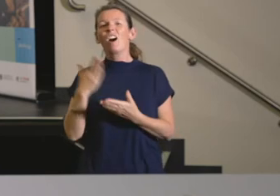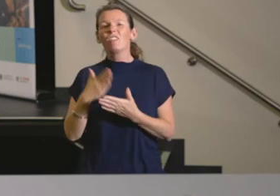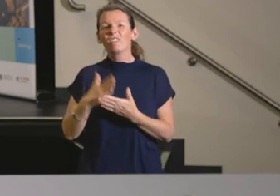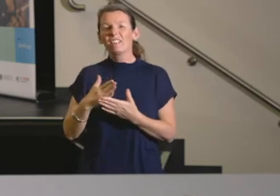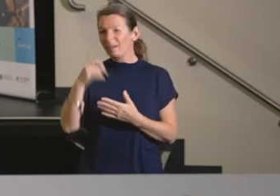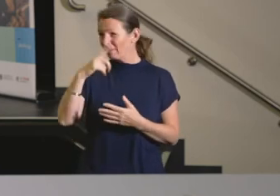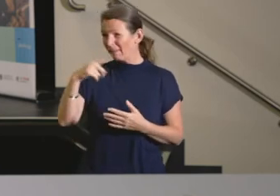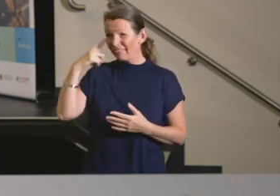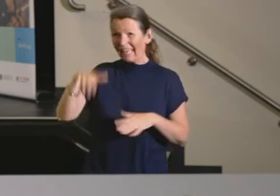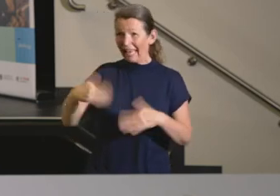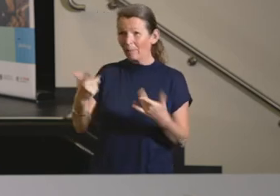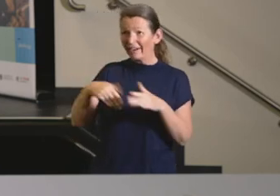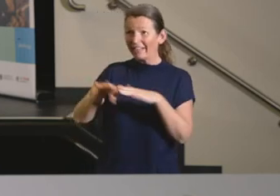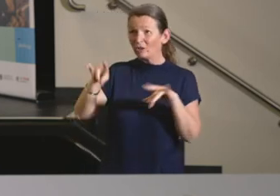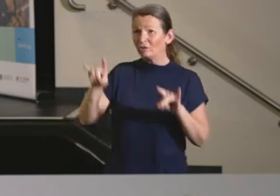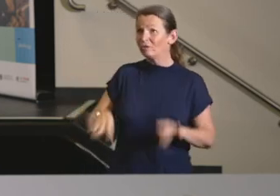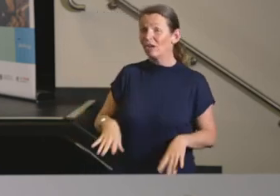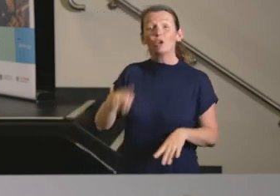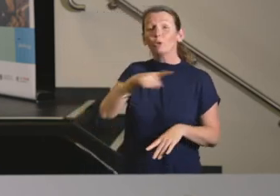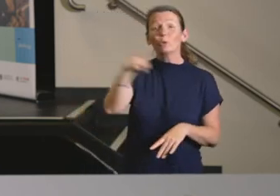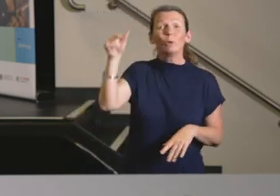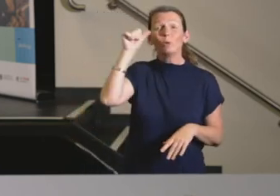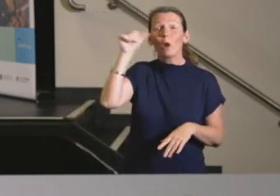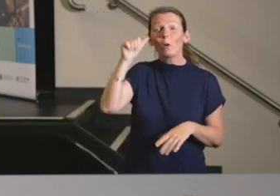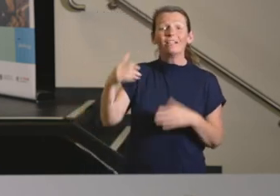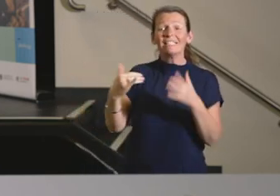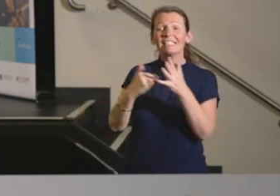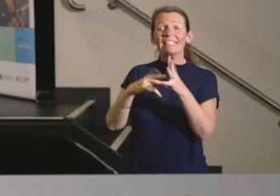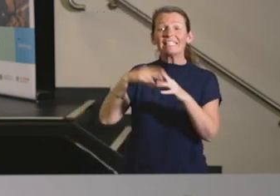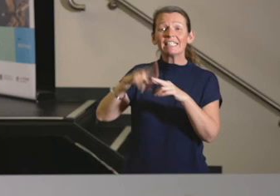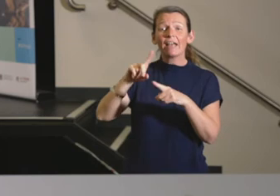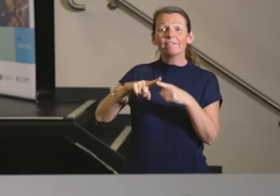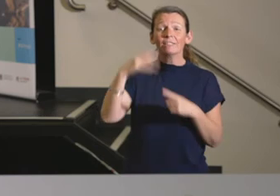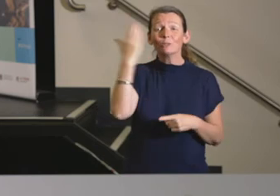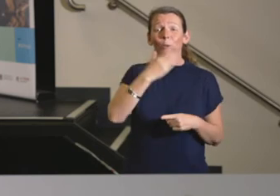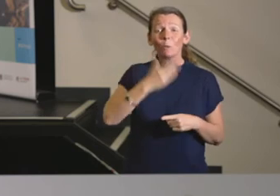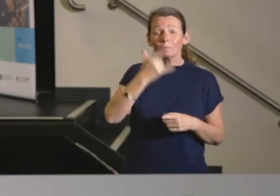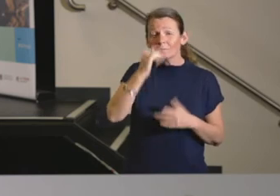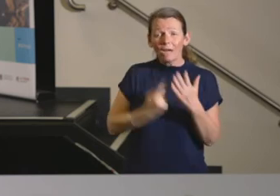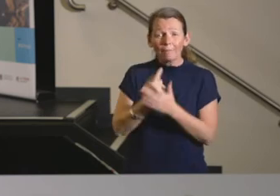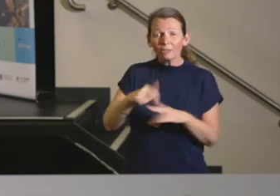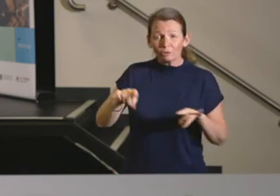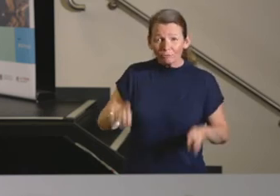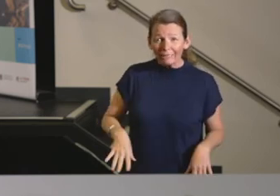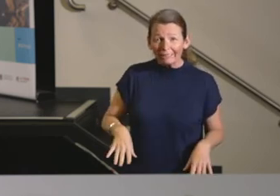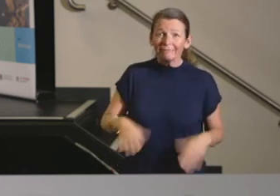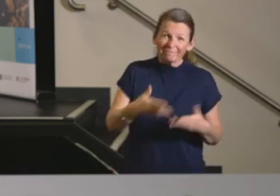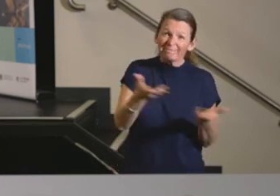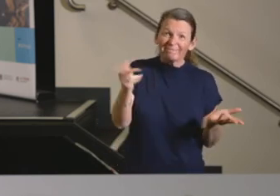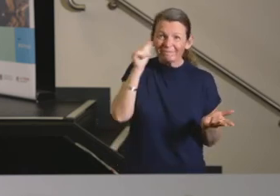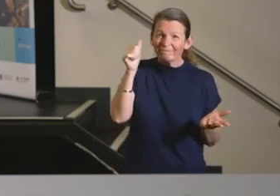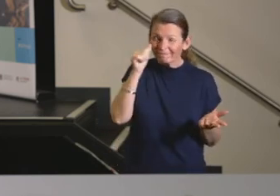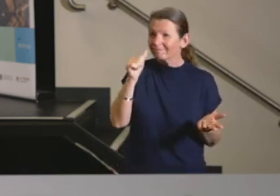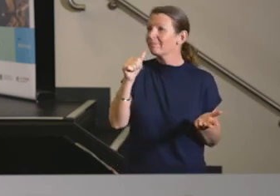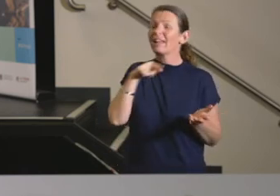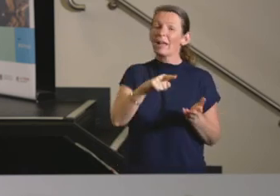Australia in the room who's familiar with the safe schools fiasco. So the centre that I work for, Australian Research Centre in Sex,